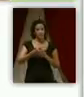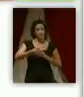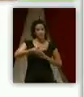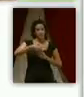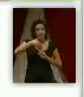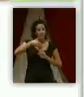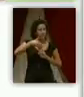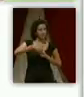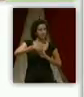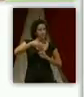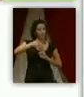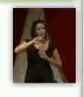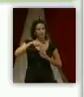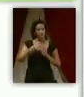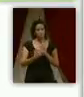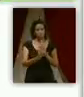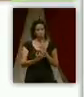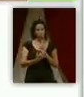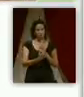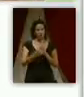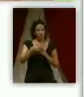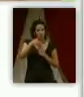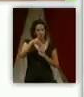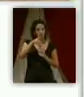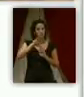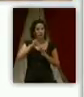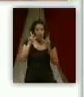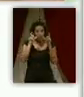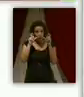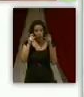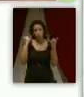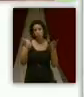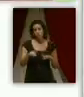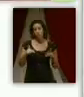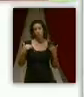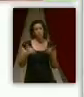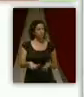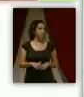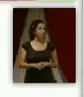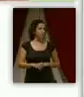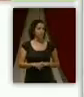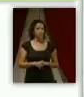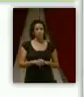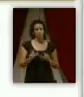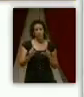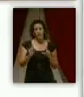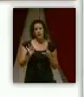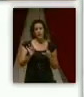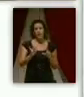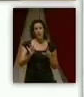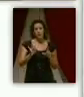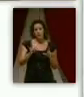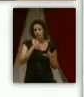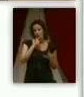it upwards and backwards, and if you want to take a picture, you see